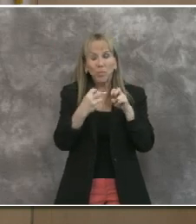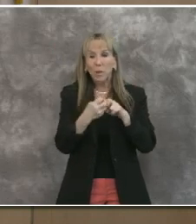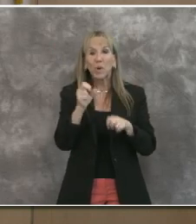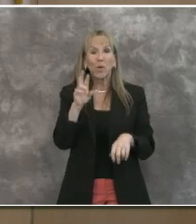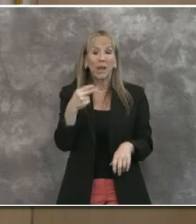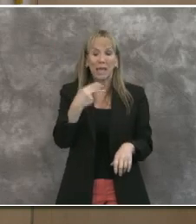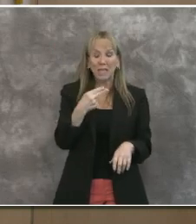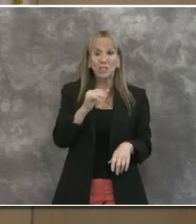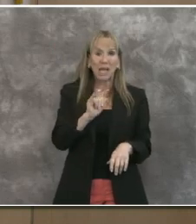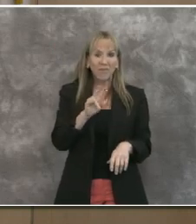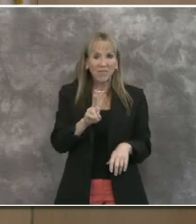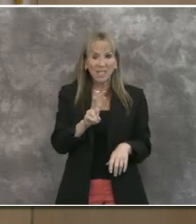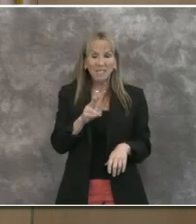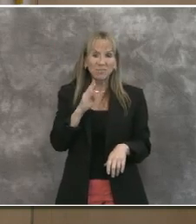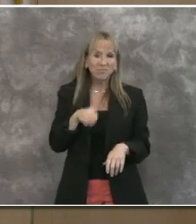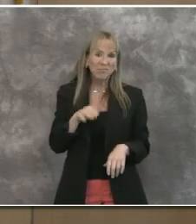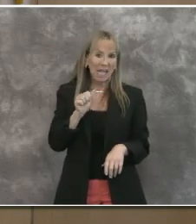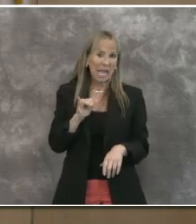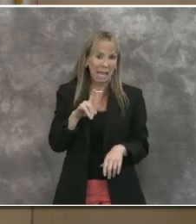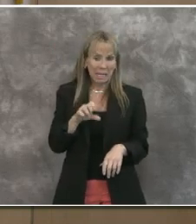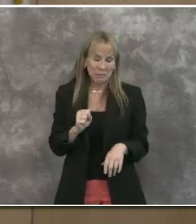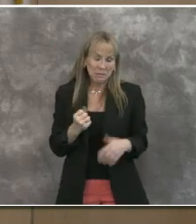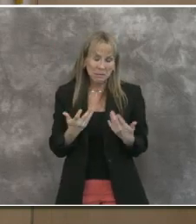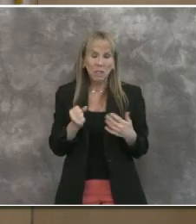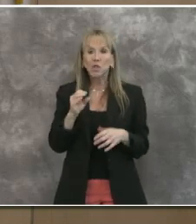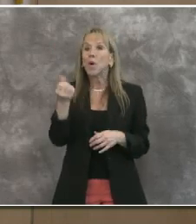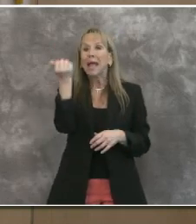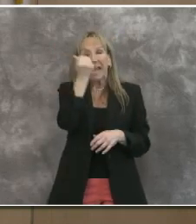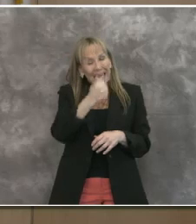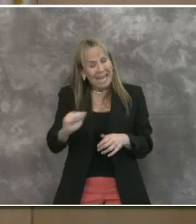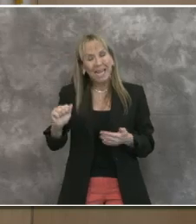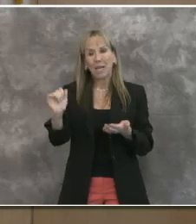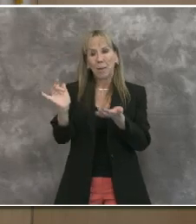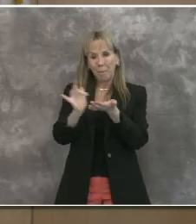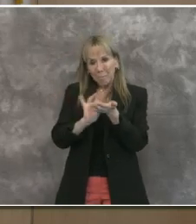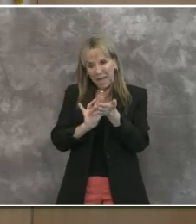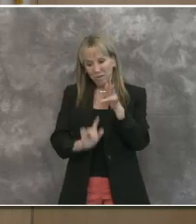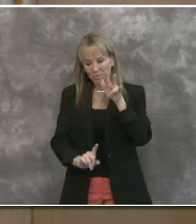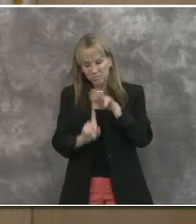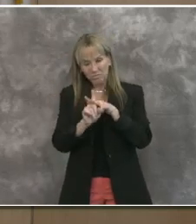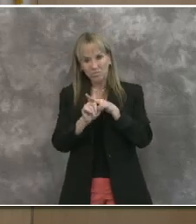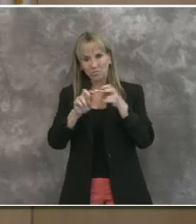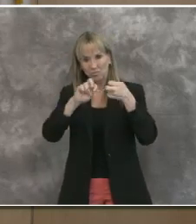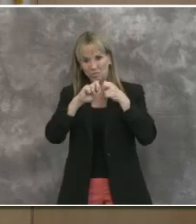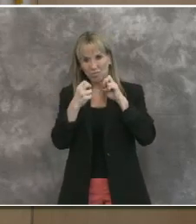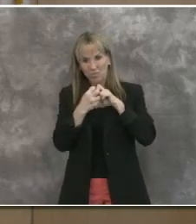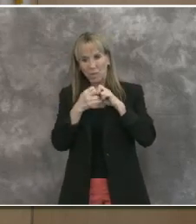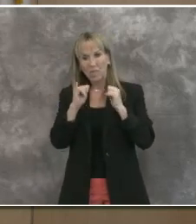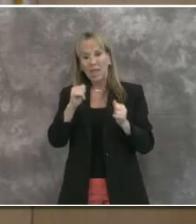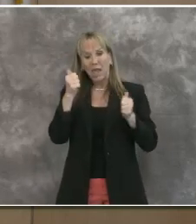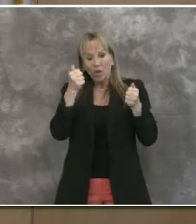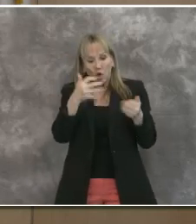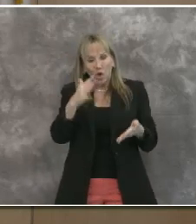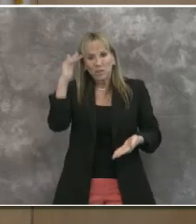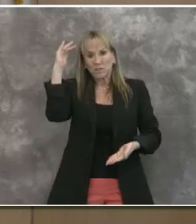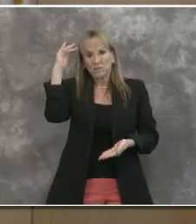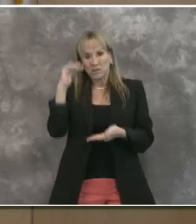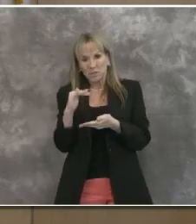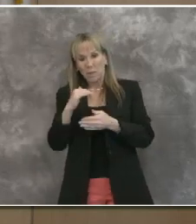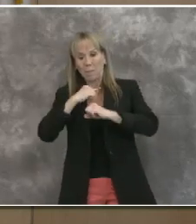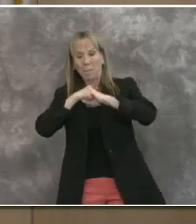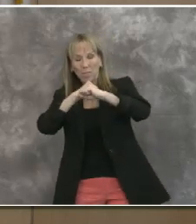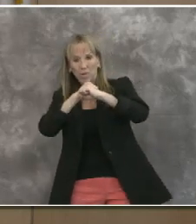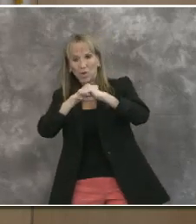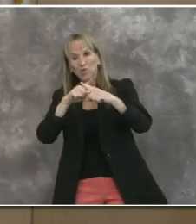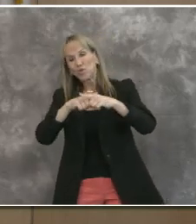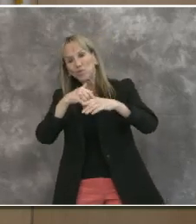HIV and AIDS. So any medical condition that decreases or compromises the immune